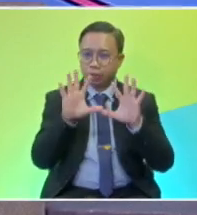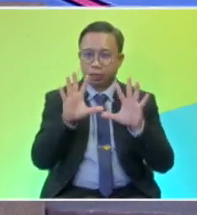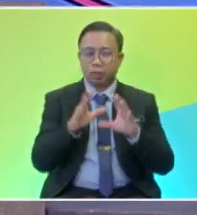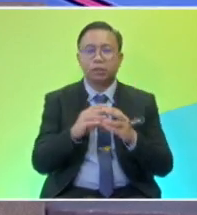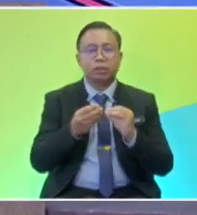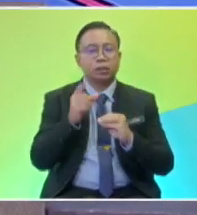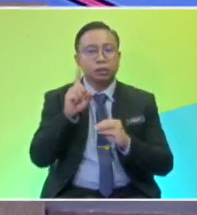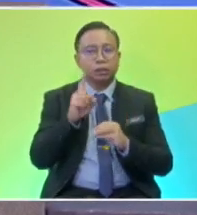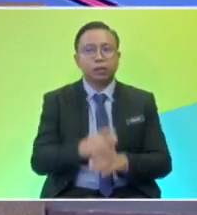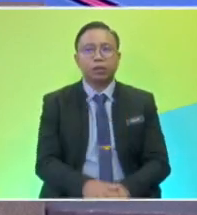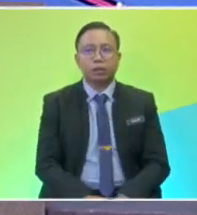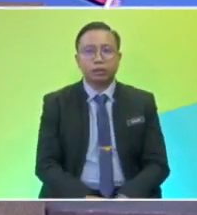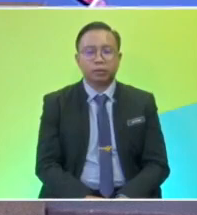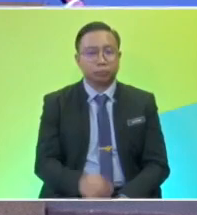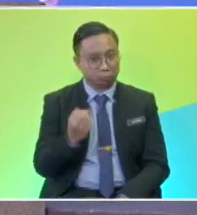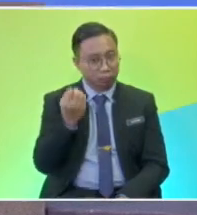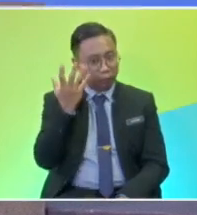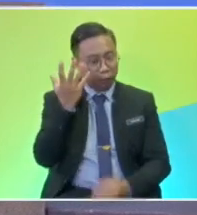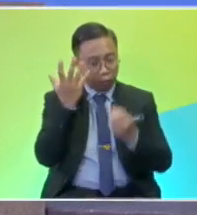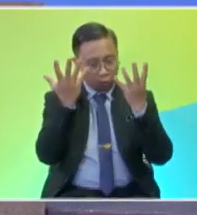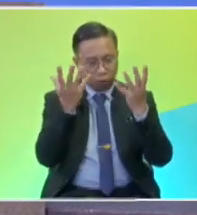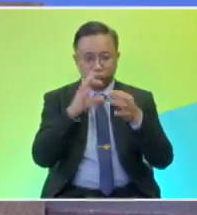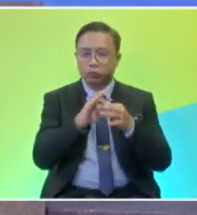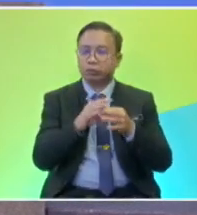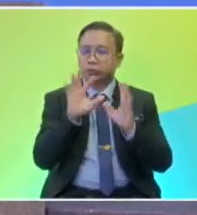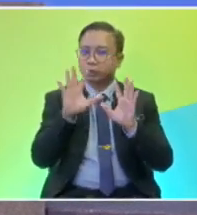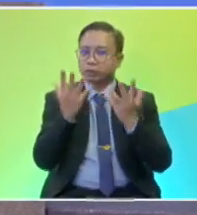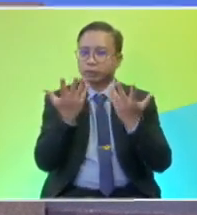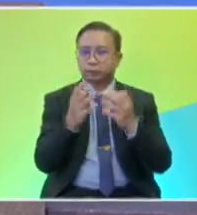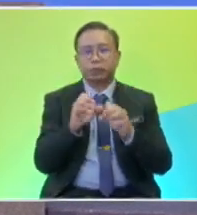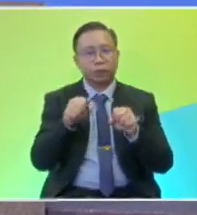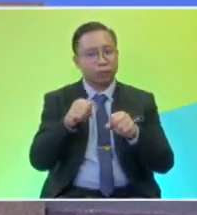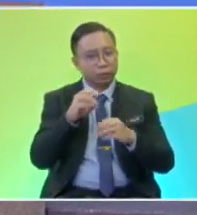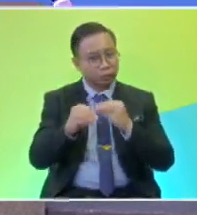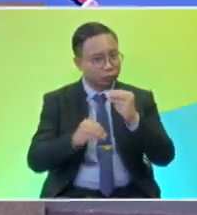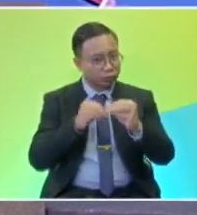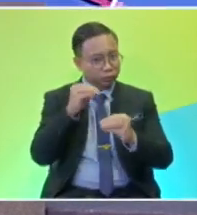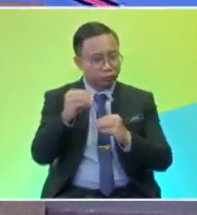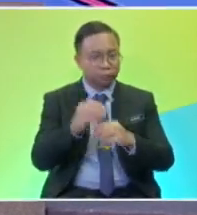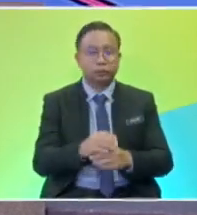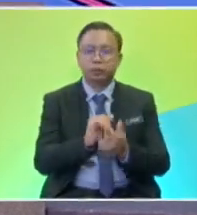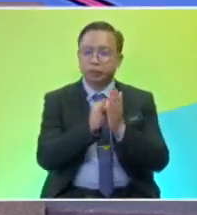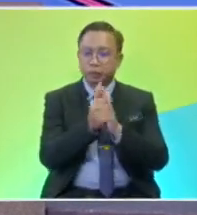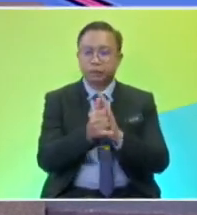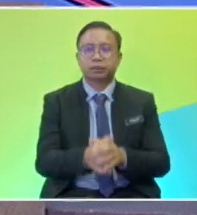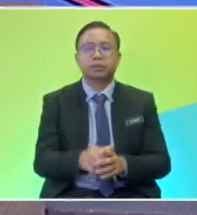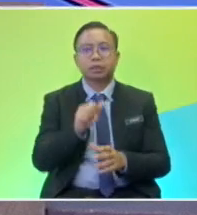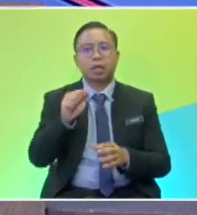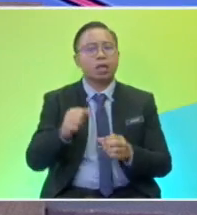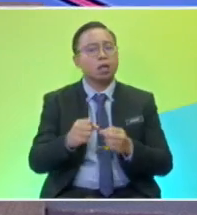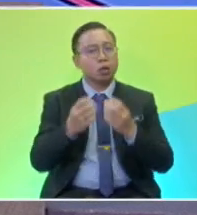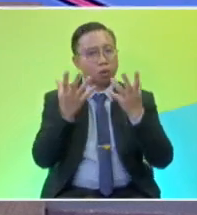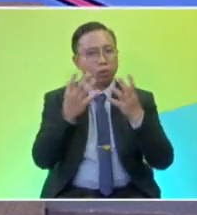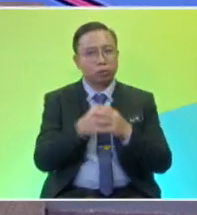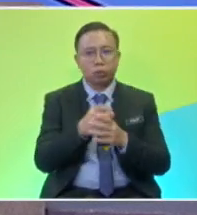Number one. Okay, even your finger, hand. Finger, there's a lot, right? Yeah. Because I can move this, I can move this, I can move this. Yes. It's a lot of movement. Even one